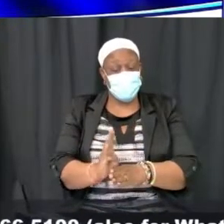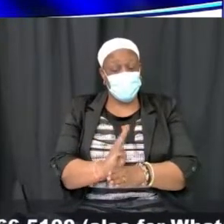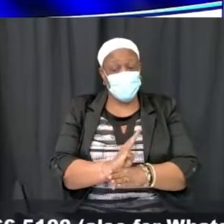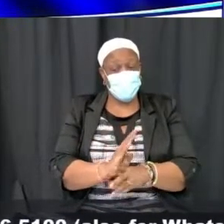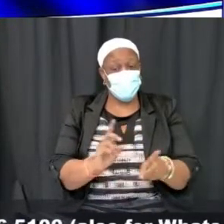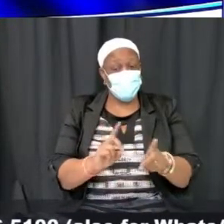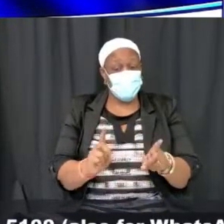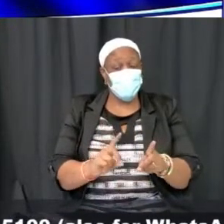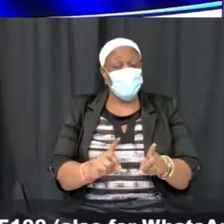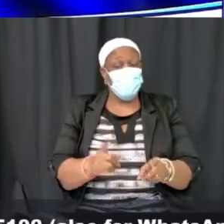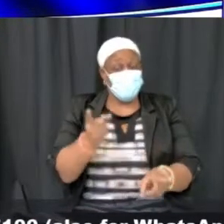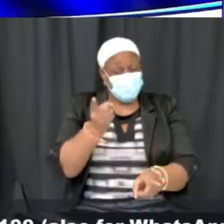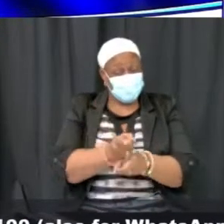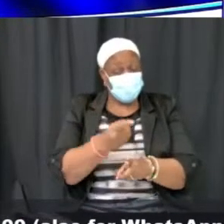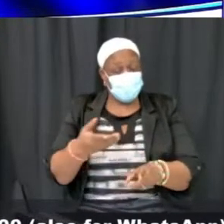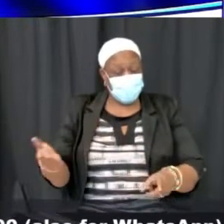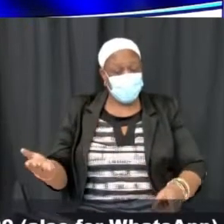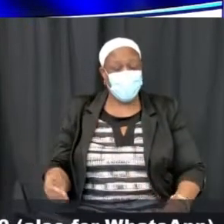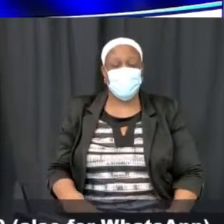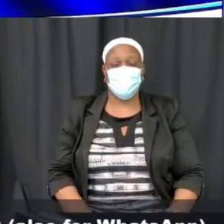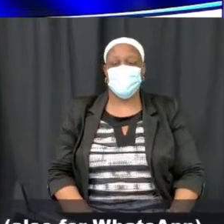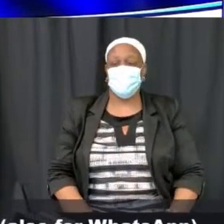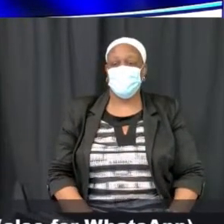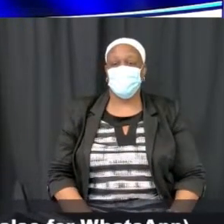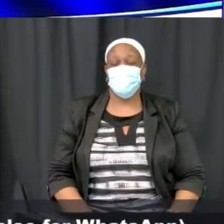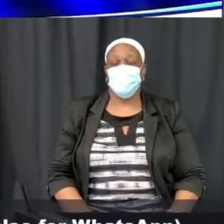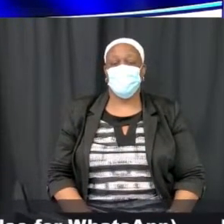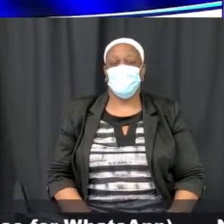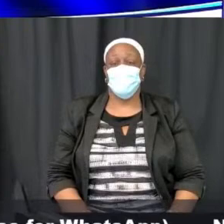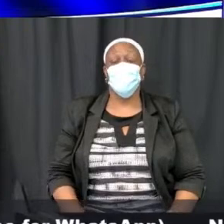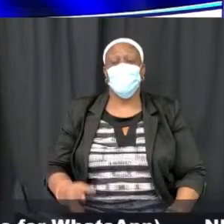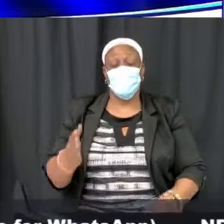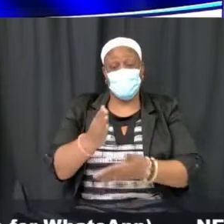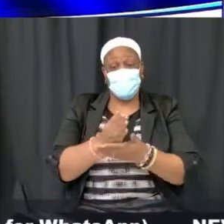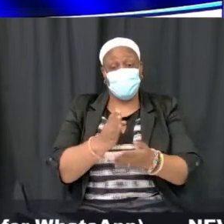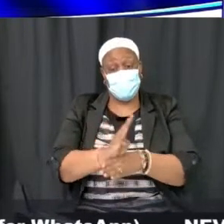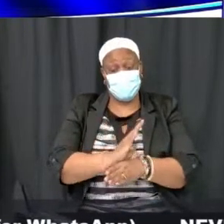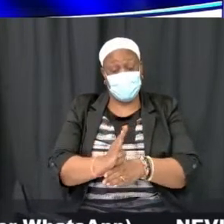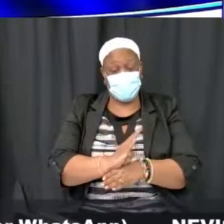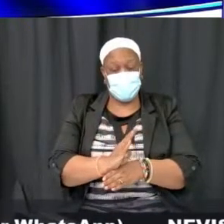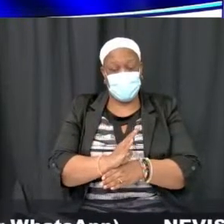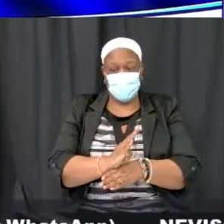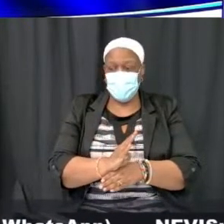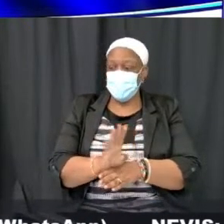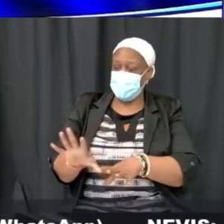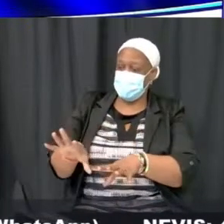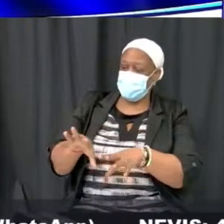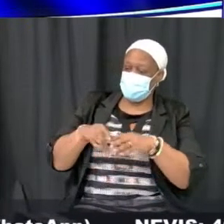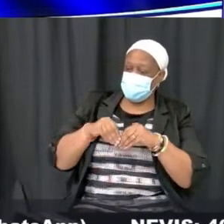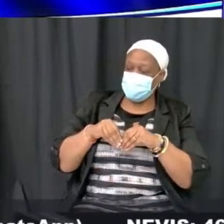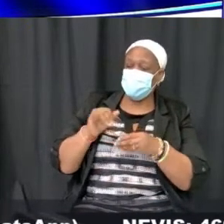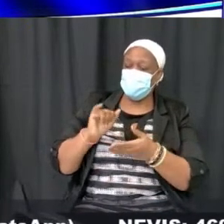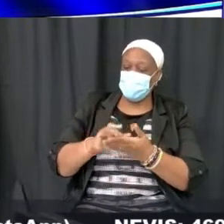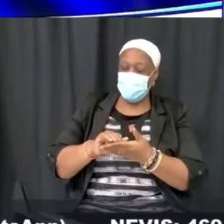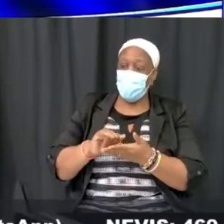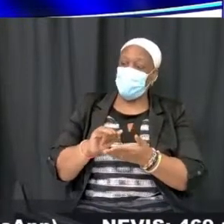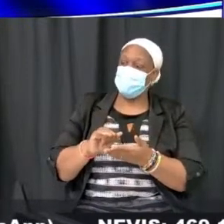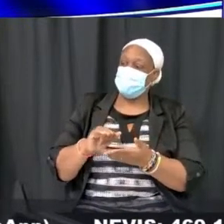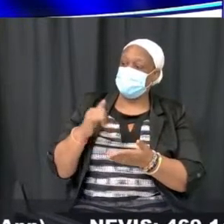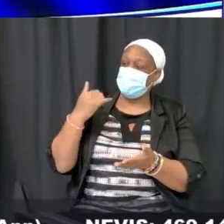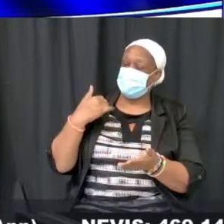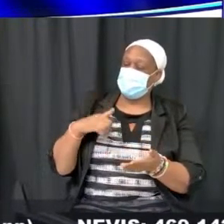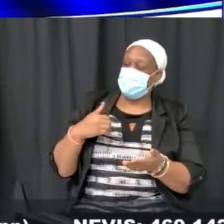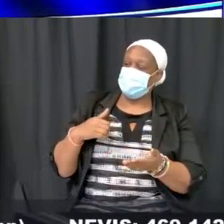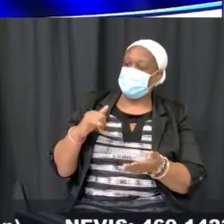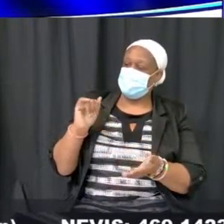of us adopting what we refer to as best practices. As such, therefore, the